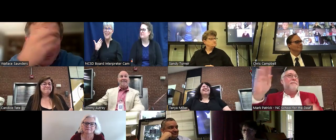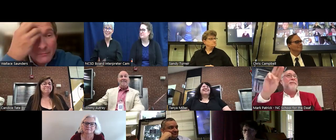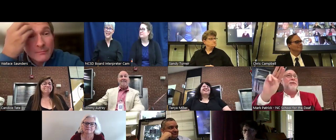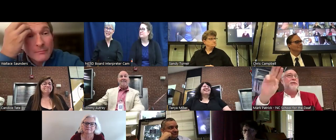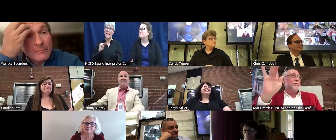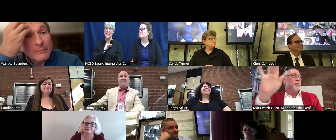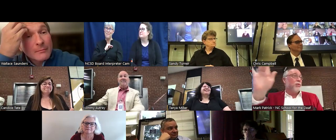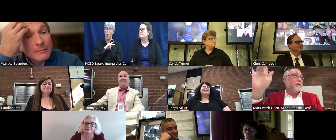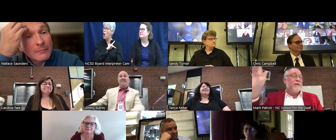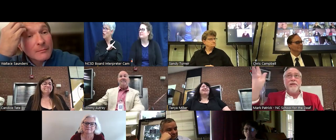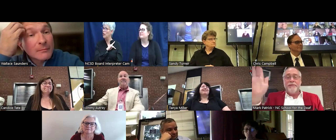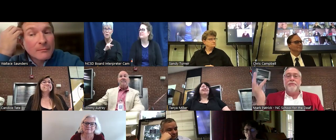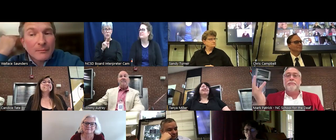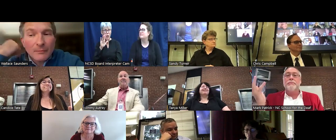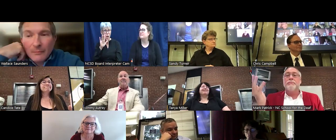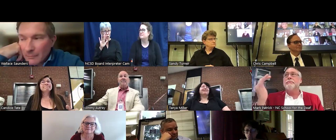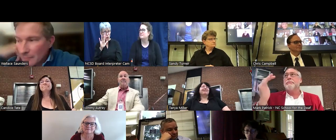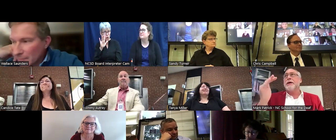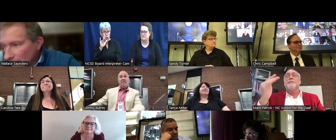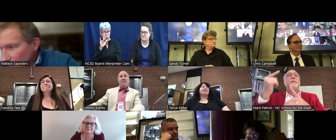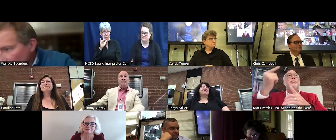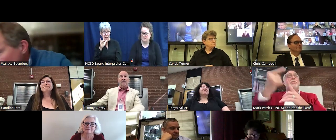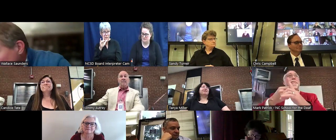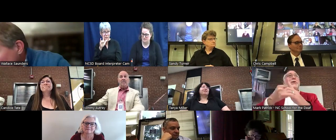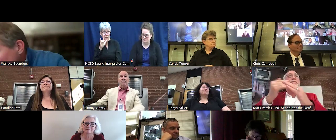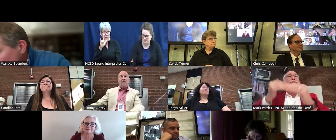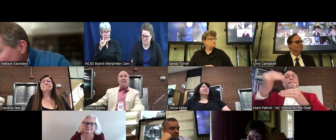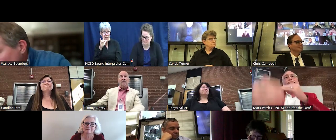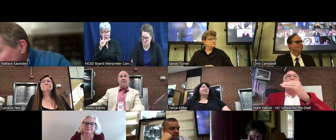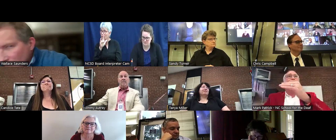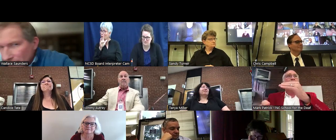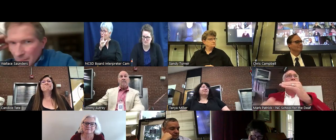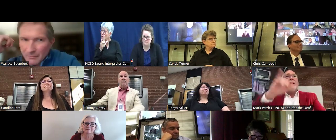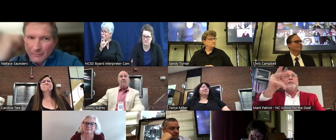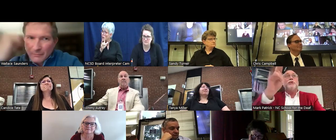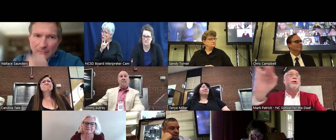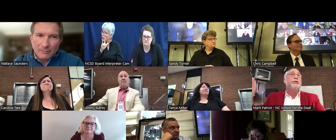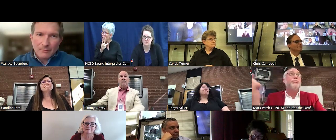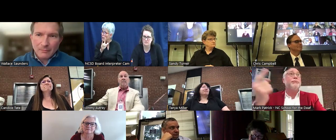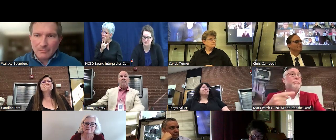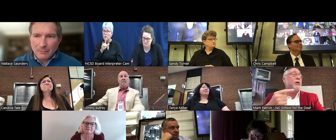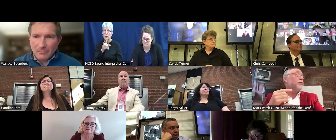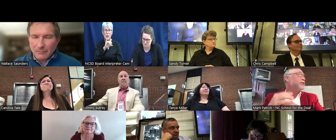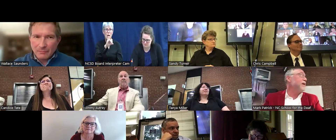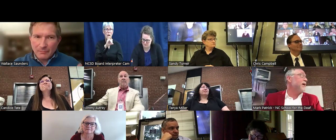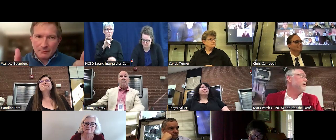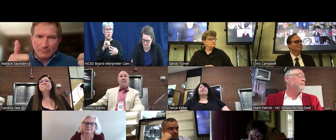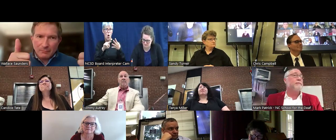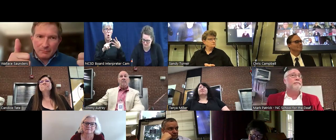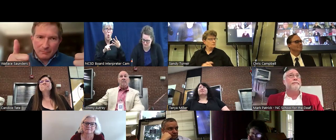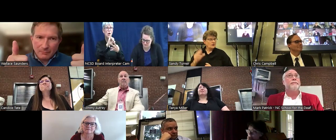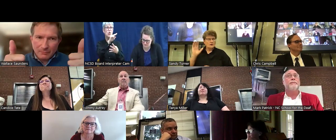Well, about the 25th, that would be 1 month after our June